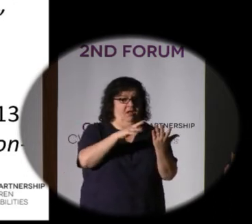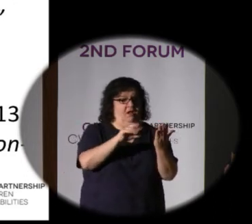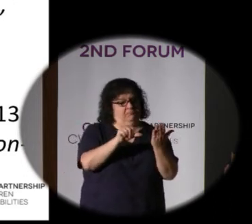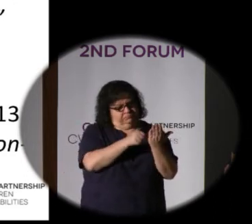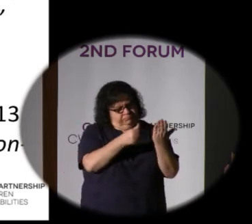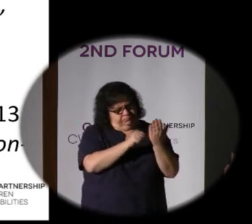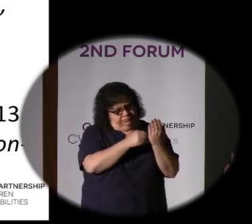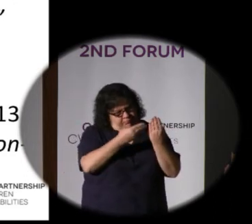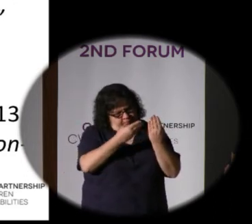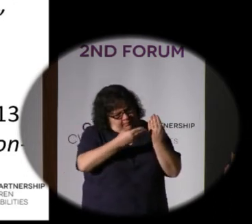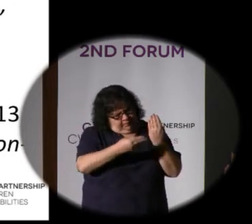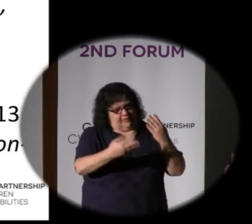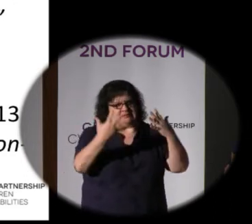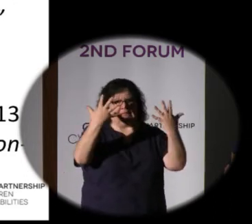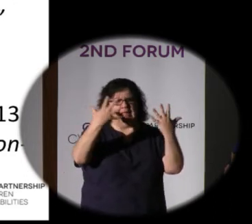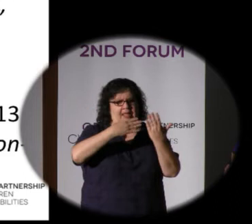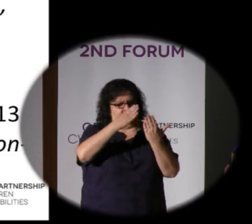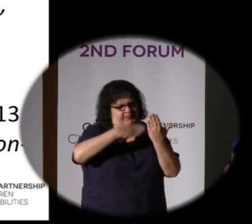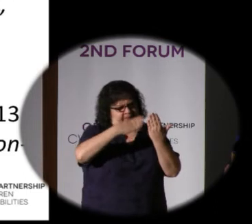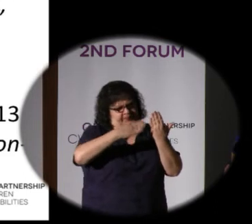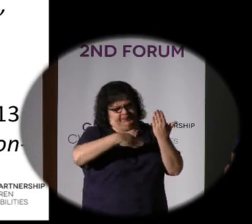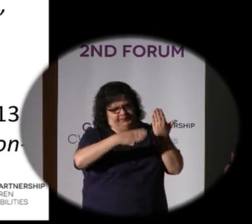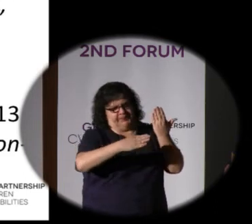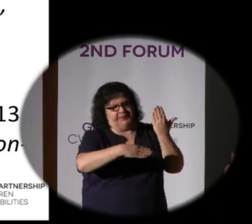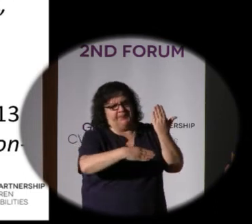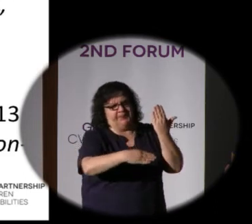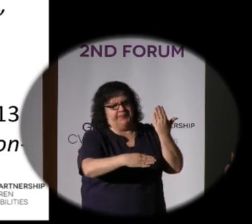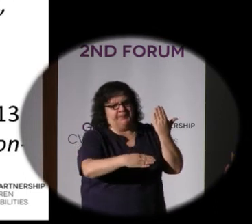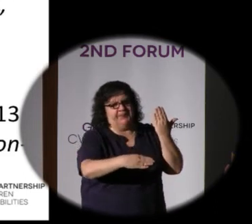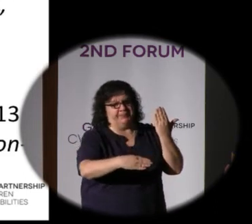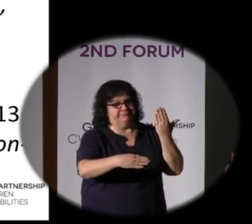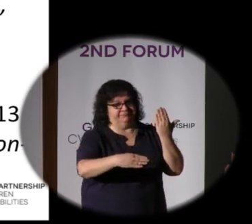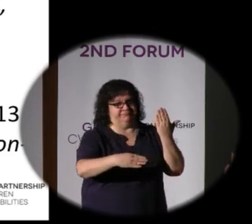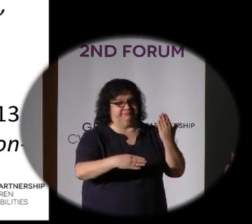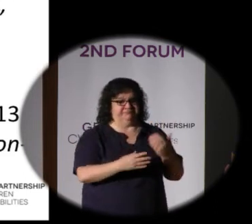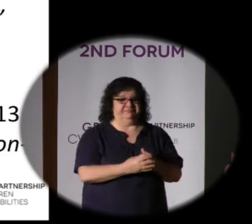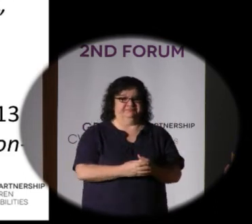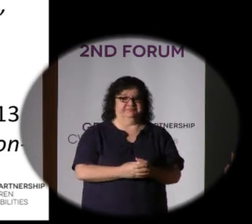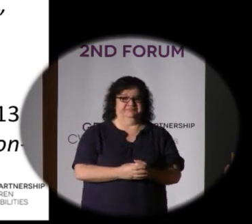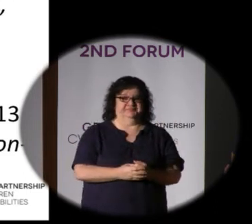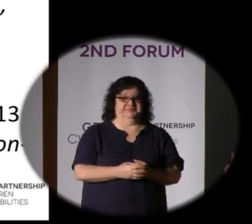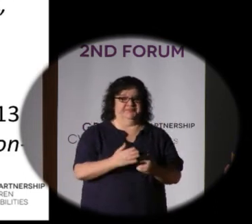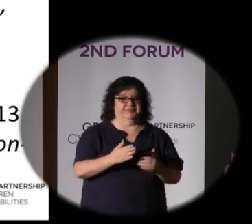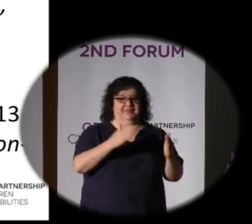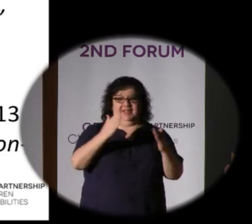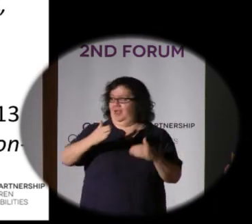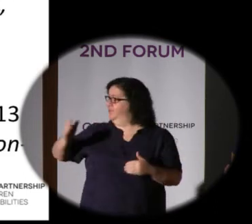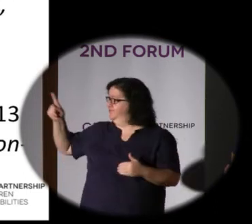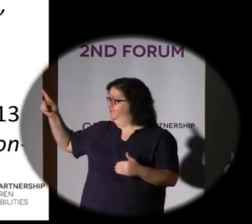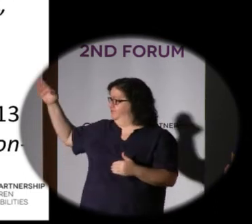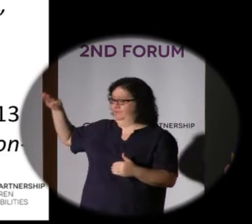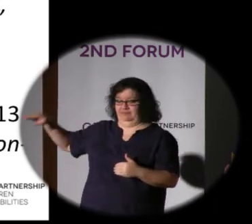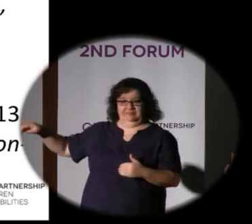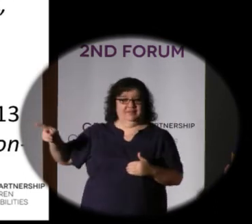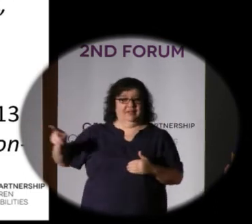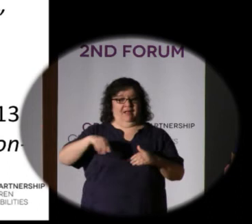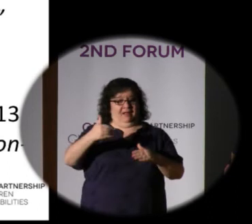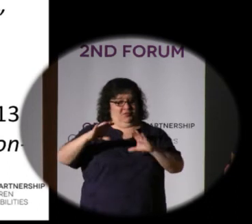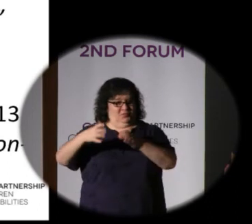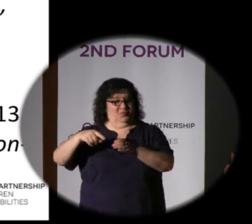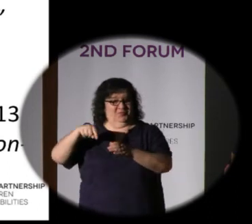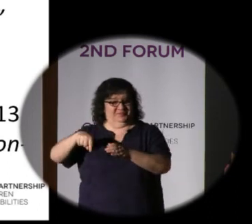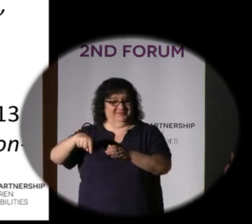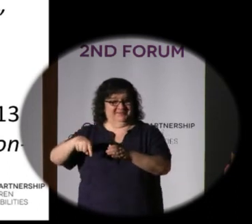that. The evidence subgroup has had even more success in that they've actually been published in The Lancet in the